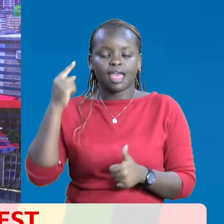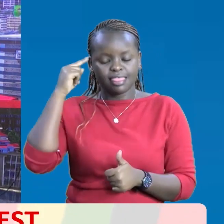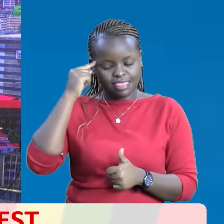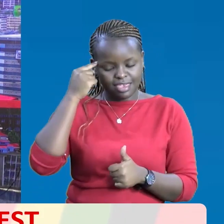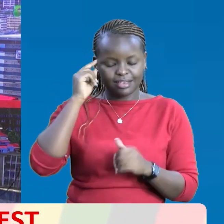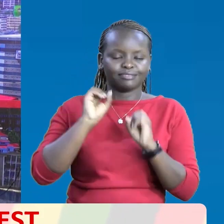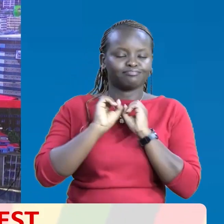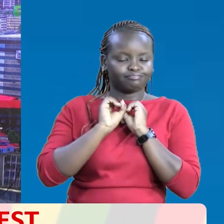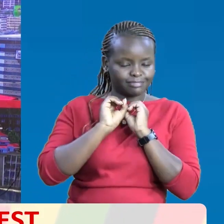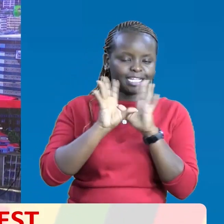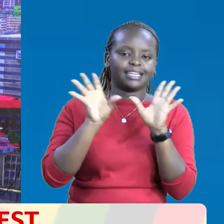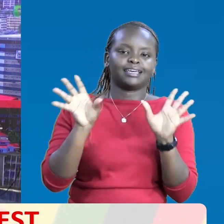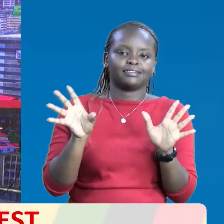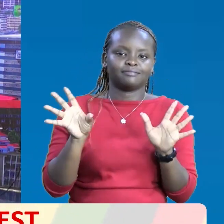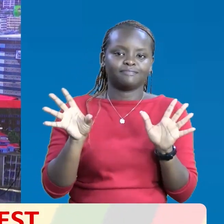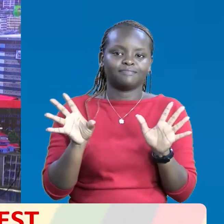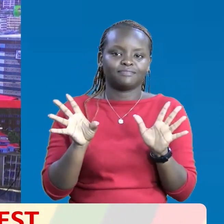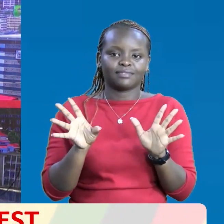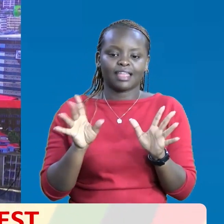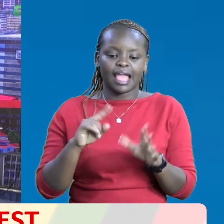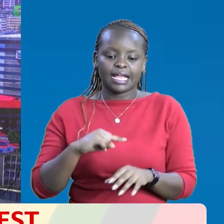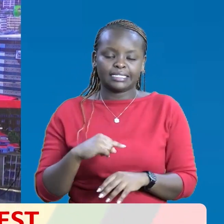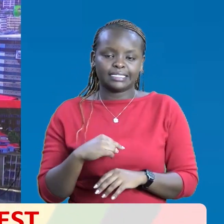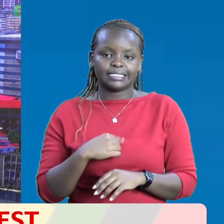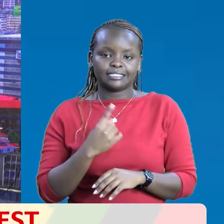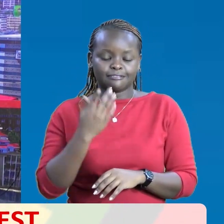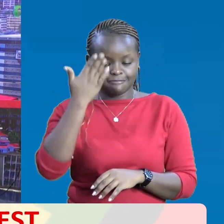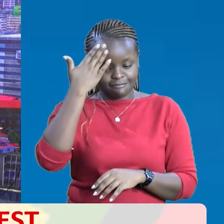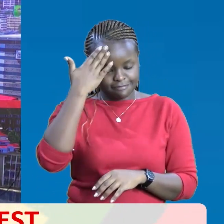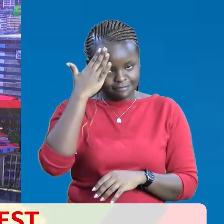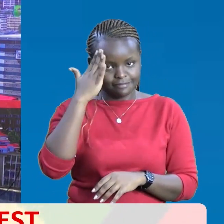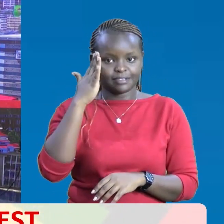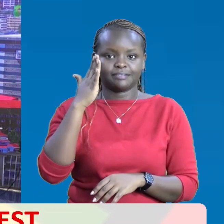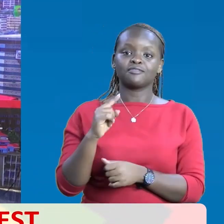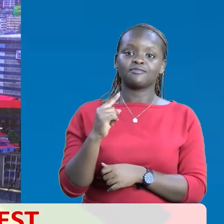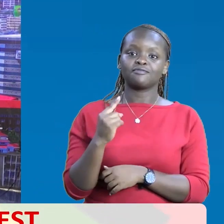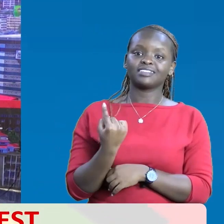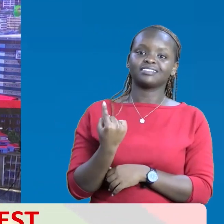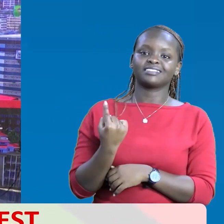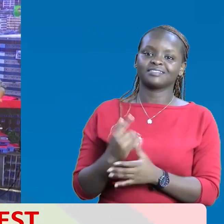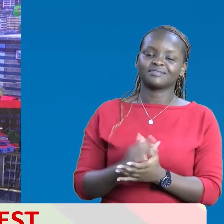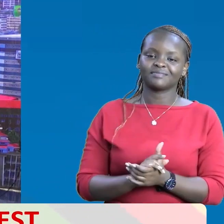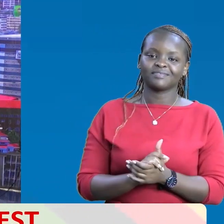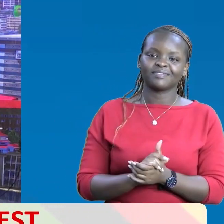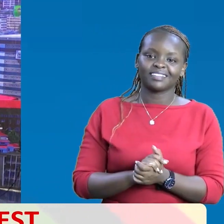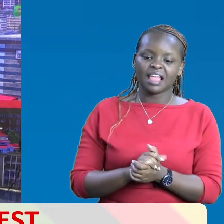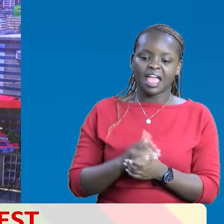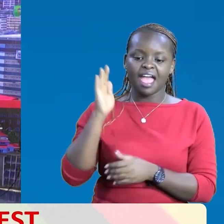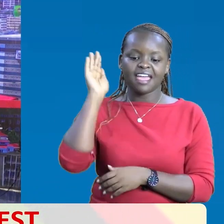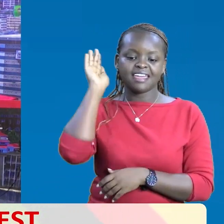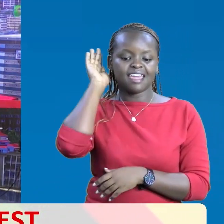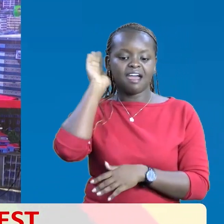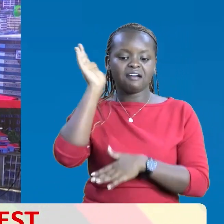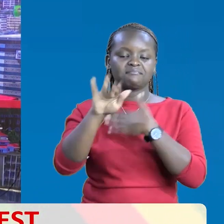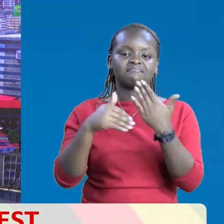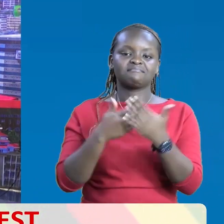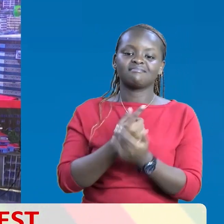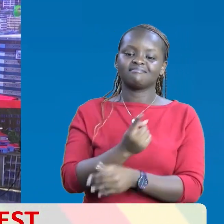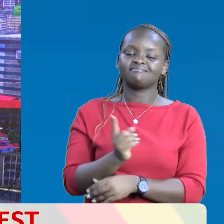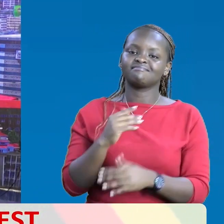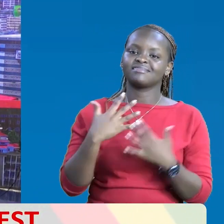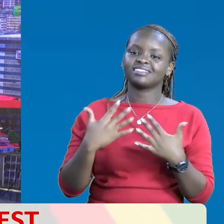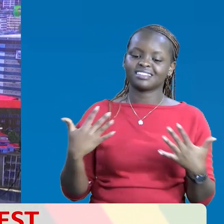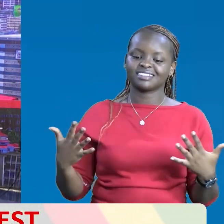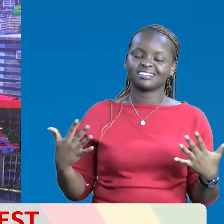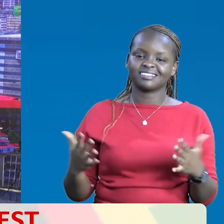being self-conscious. That was the word I was looking for. Being self-conscious. Ama namna gani? We went to hear all those things. Hata nikwambie, hata ng'ombe